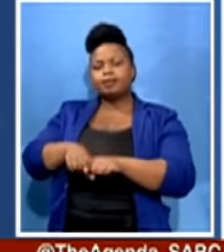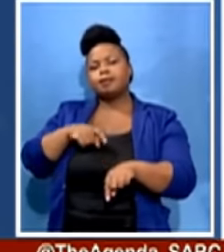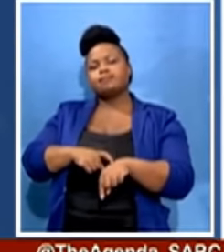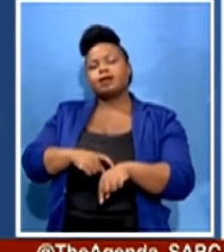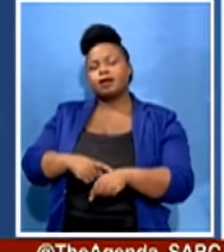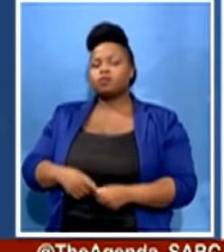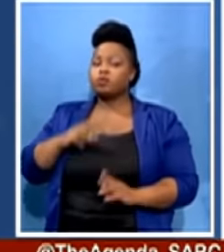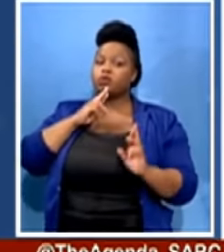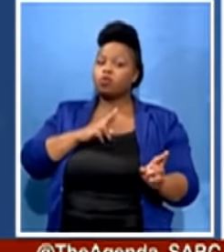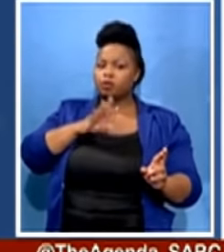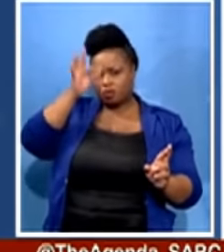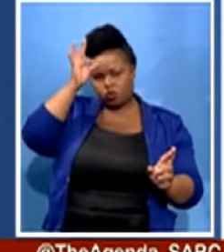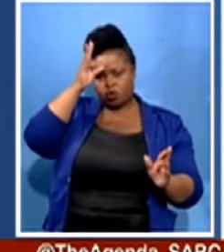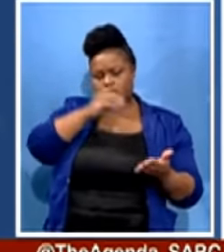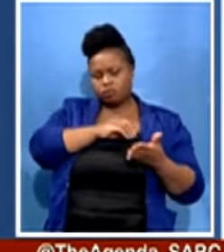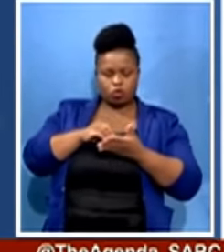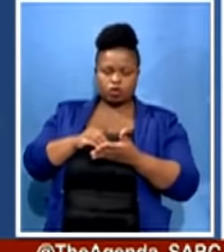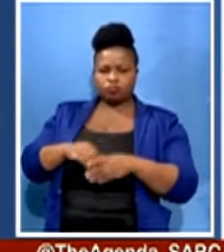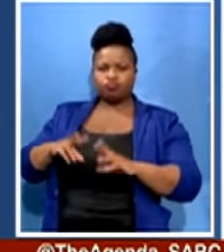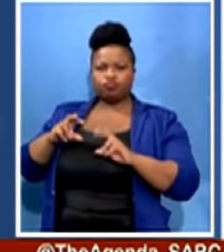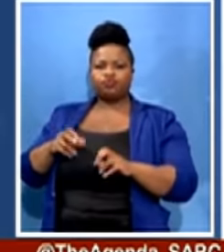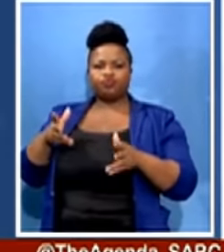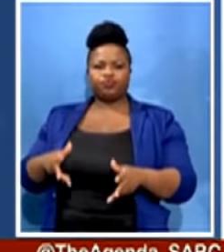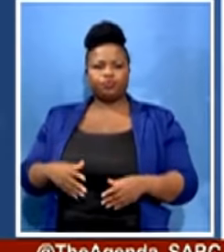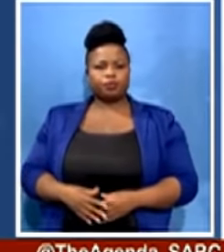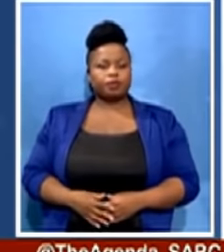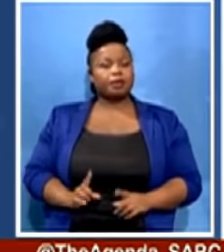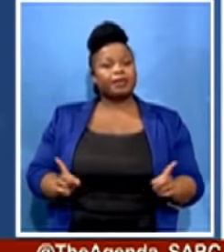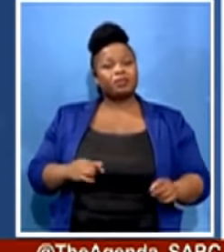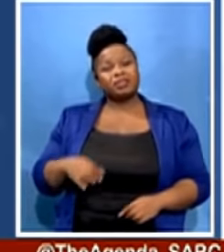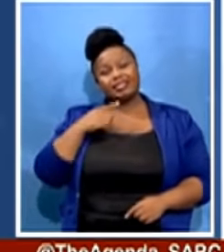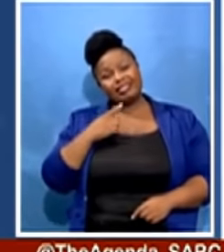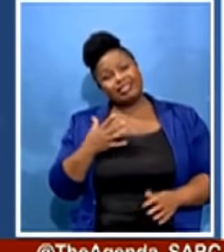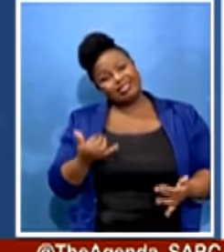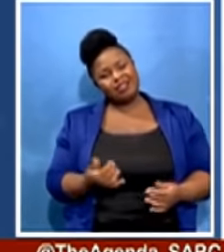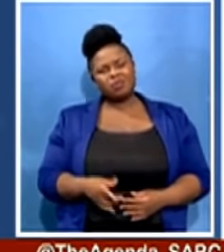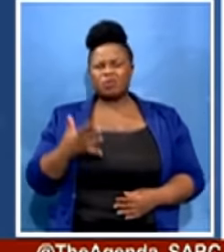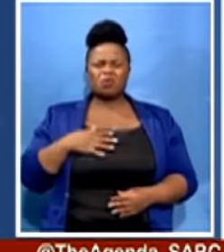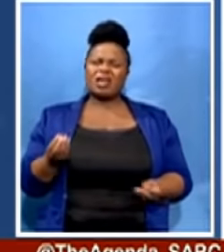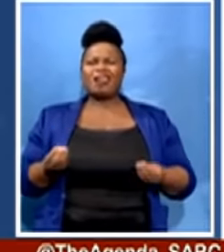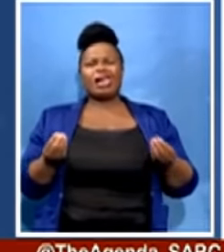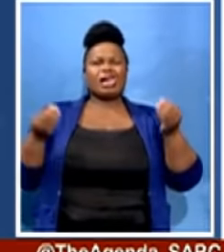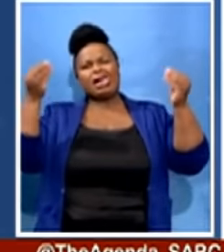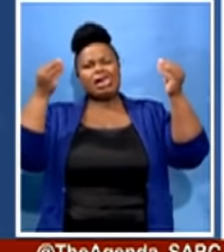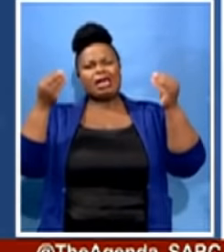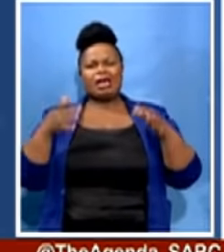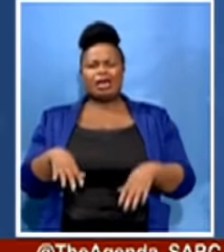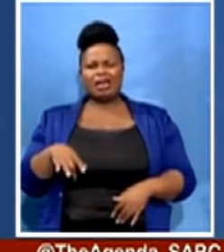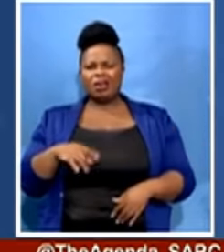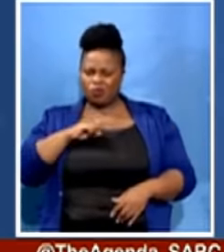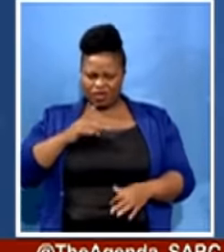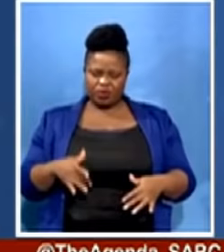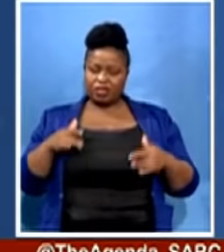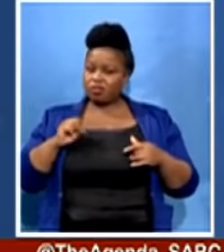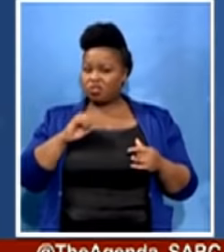immediately. But like I say to you, we don't want to dramatize. We live in South Africa. This library,